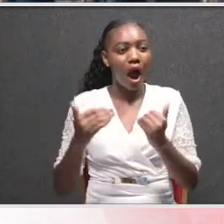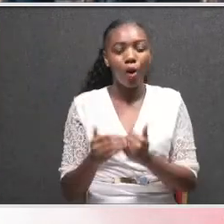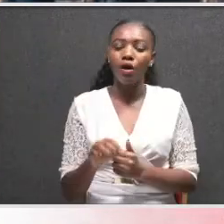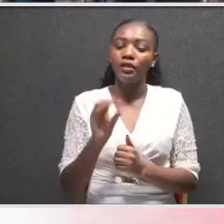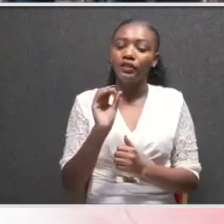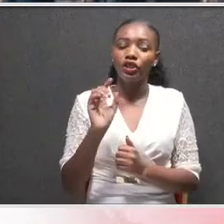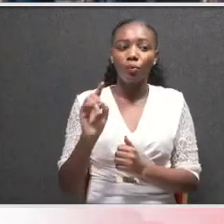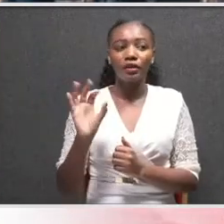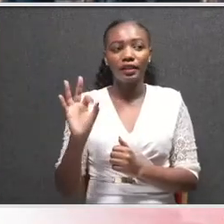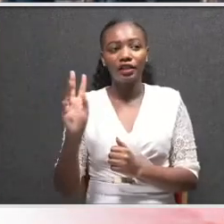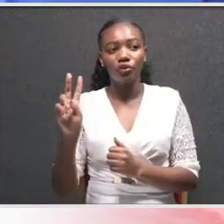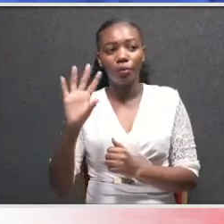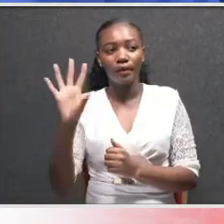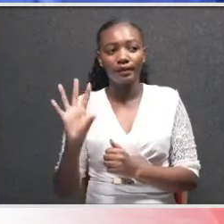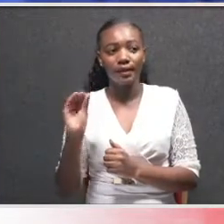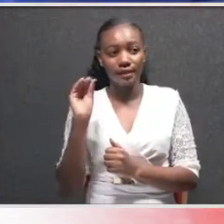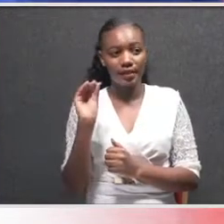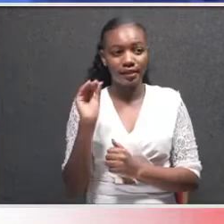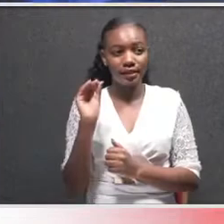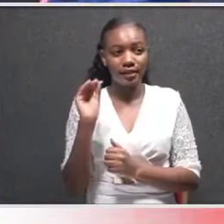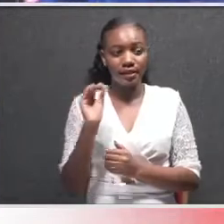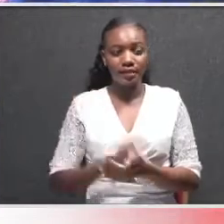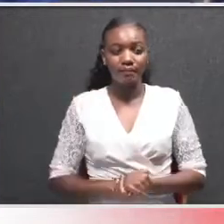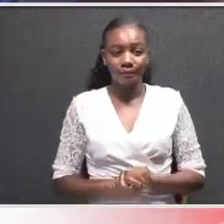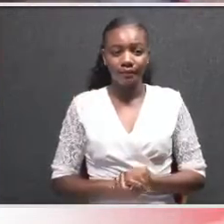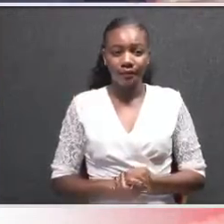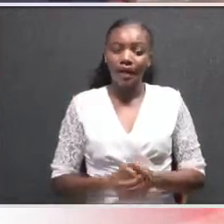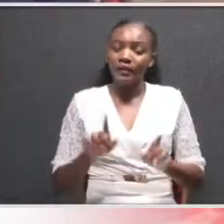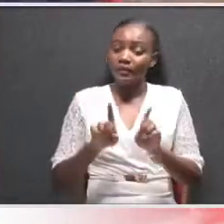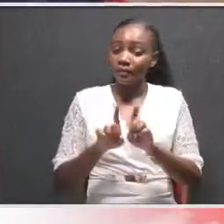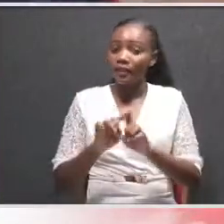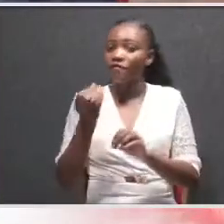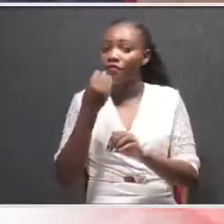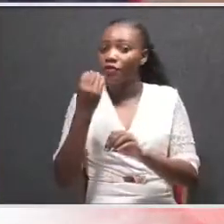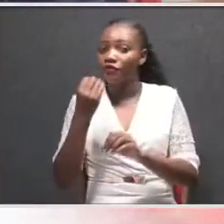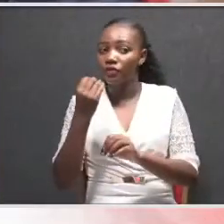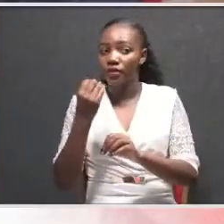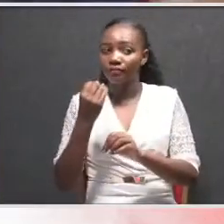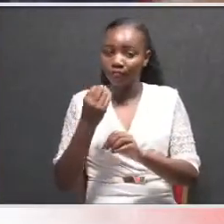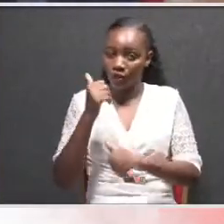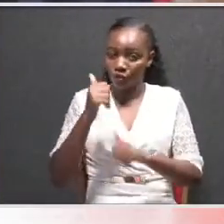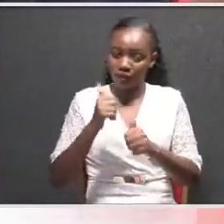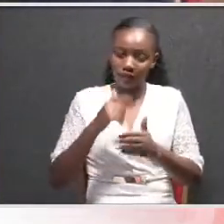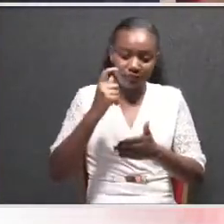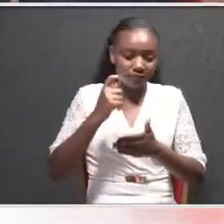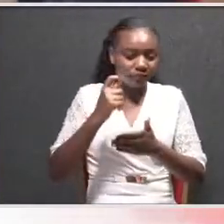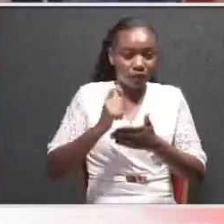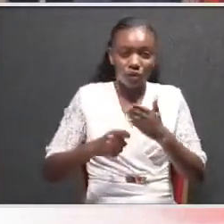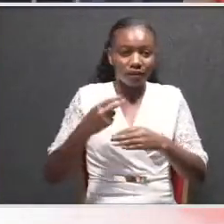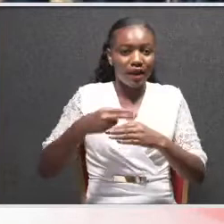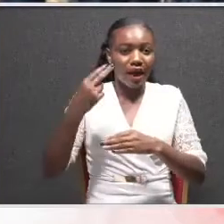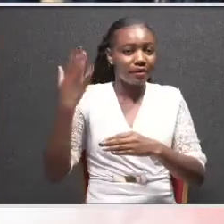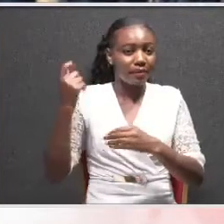by 0.32%. Among the food commodities to have registered higher prices in the past